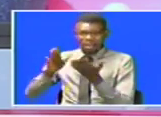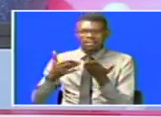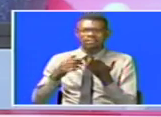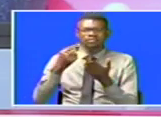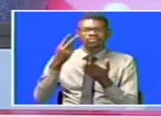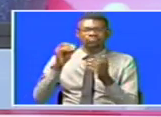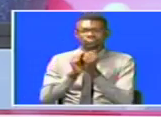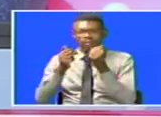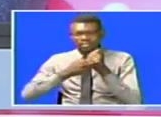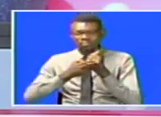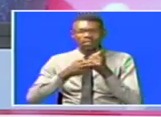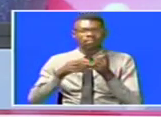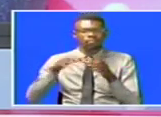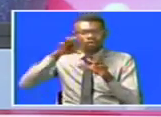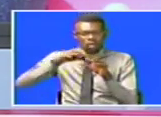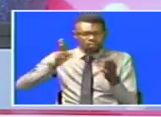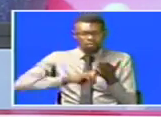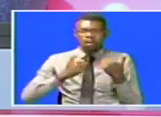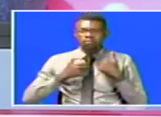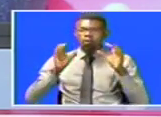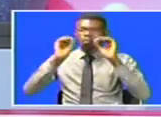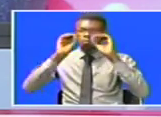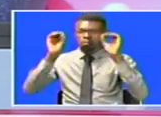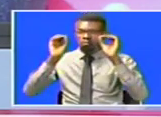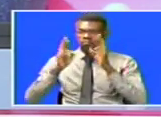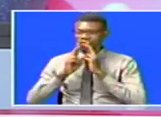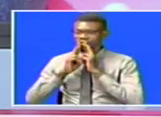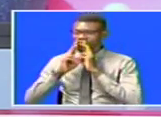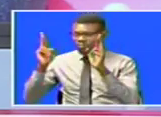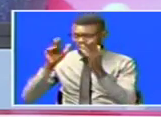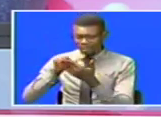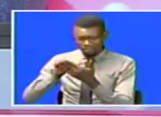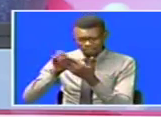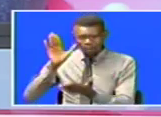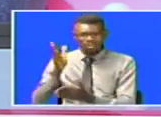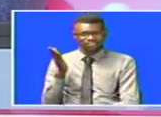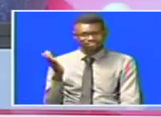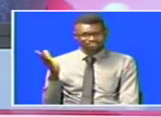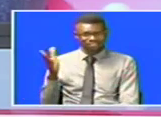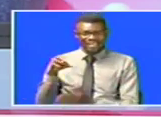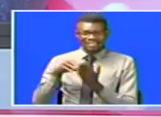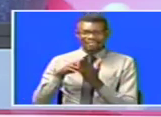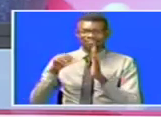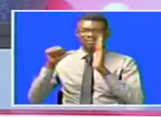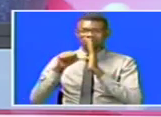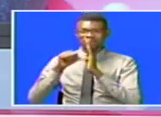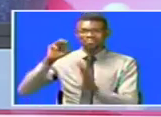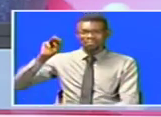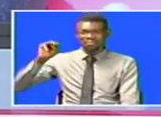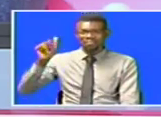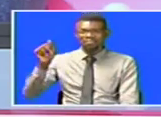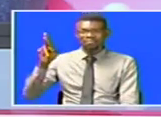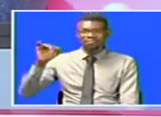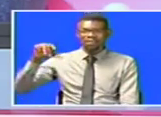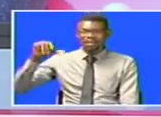the 2017 voters' register. Akisa Wandera with more on the case that threatens to kill Mariga's